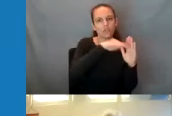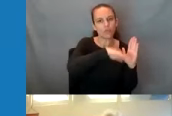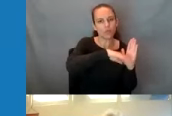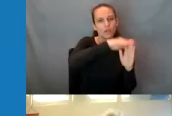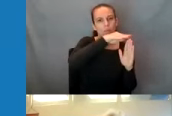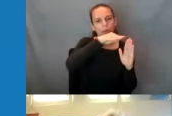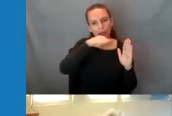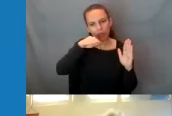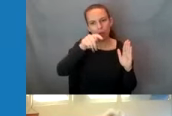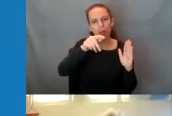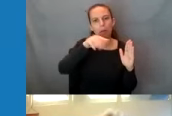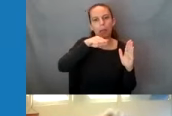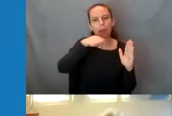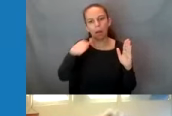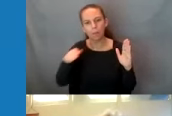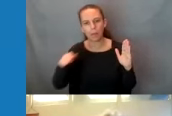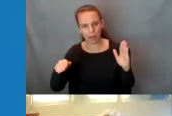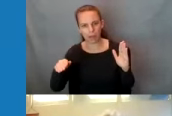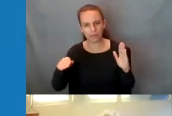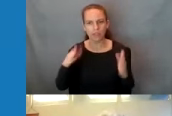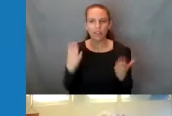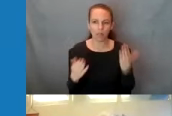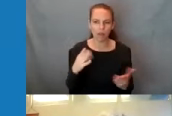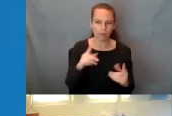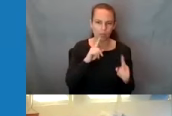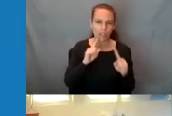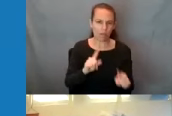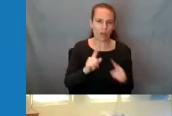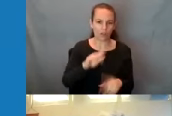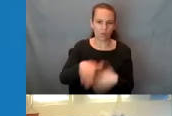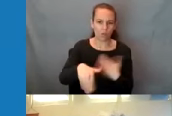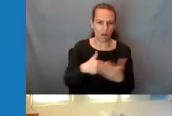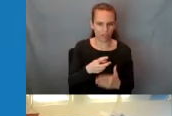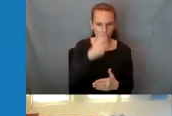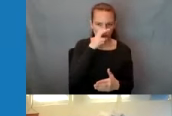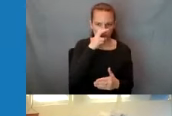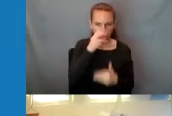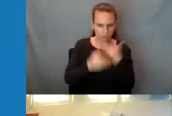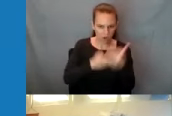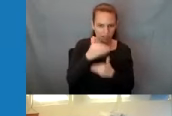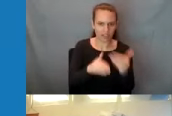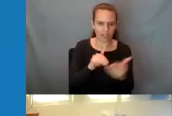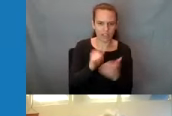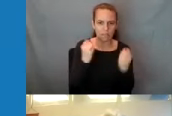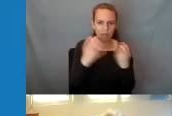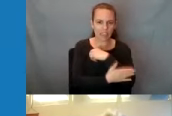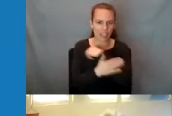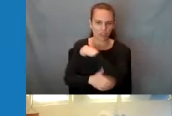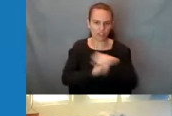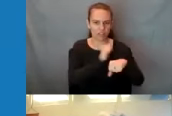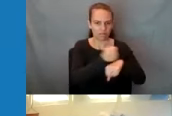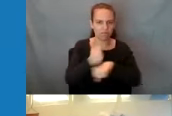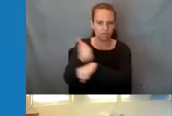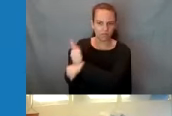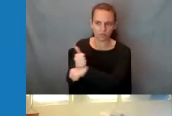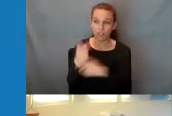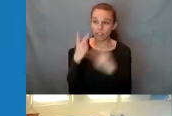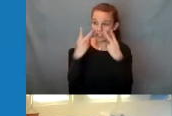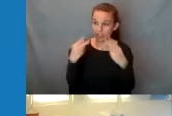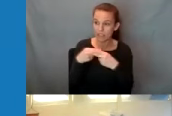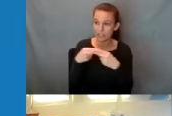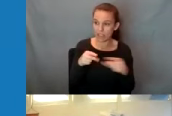that's probably the response to all the stringent measures that countries have put in place. And you can see on this slide also the